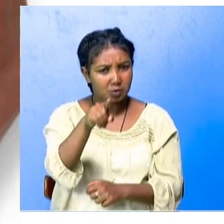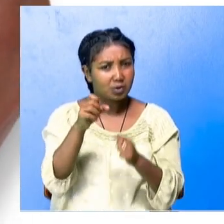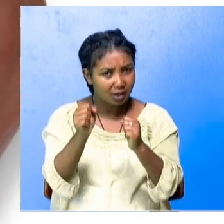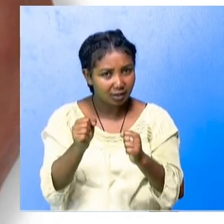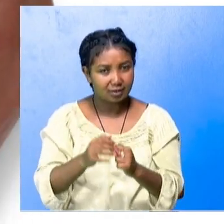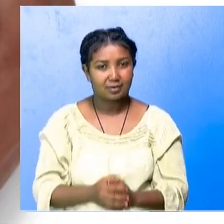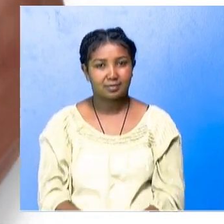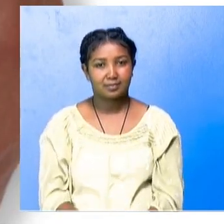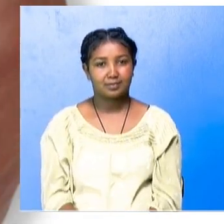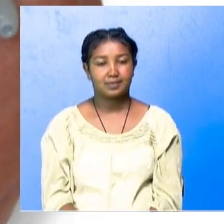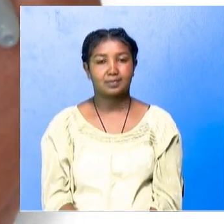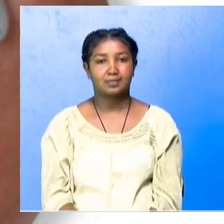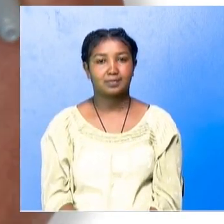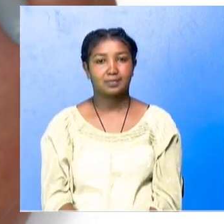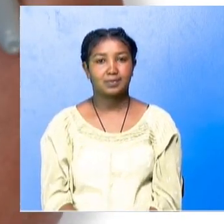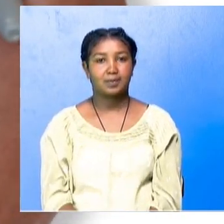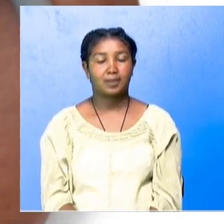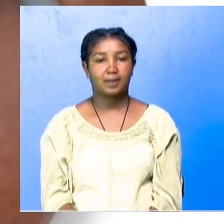can.